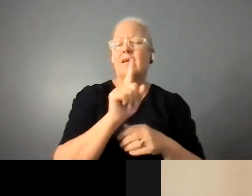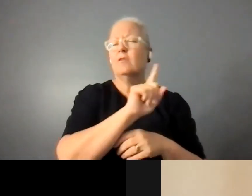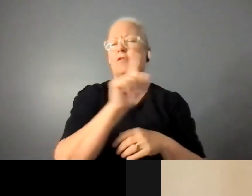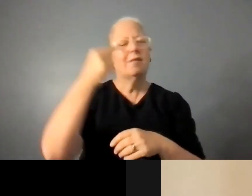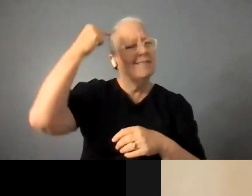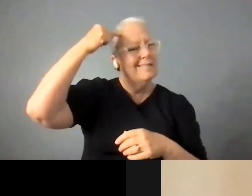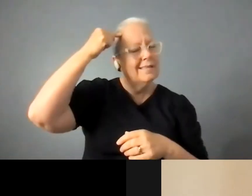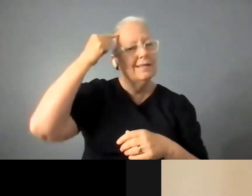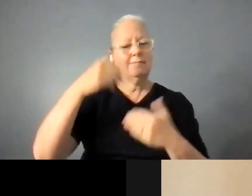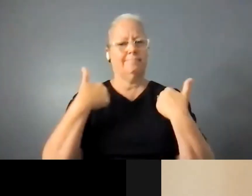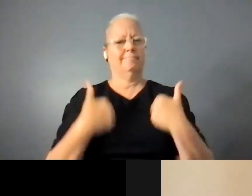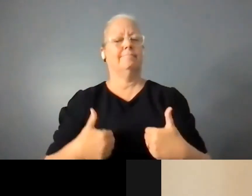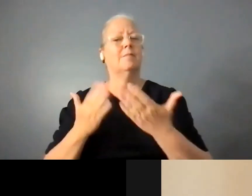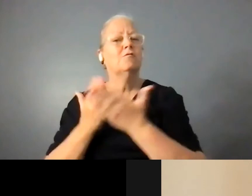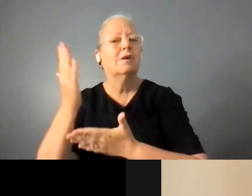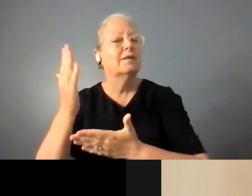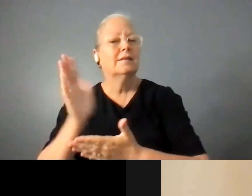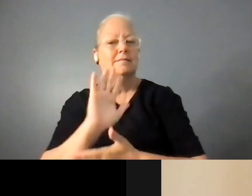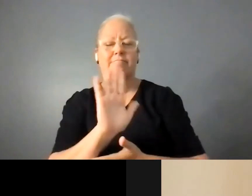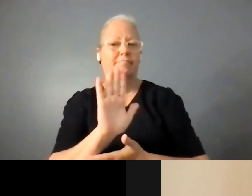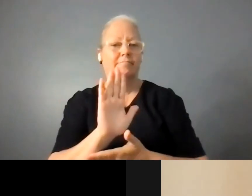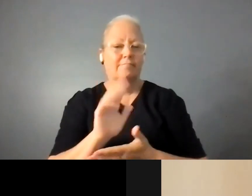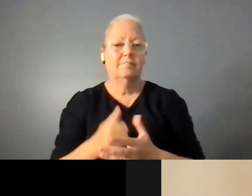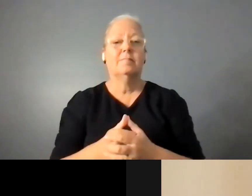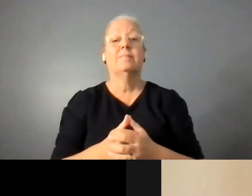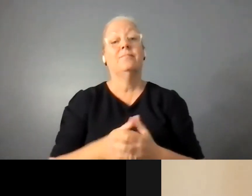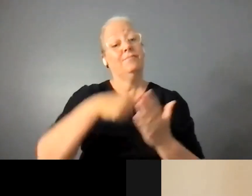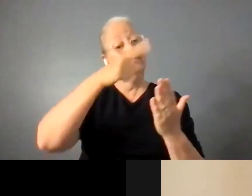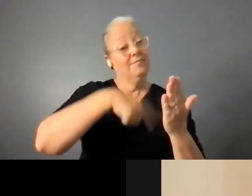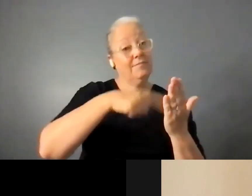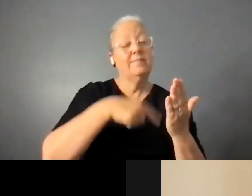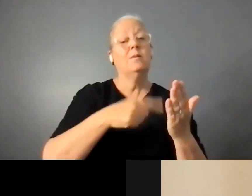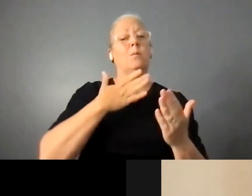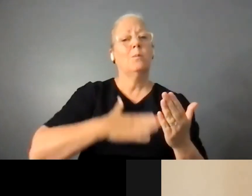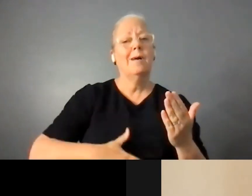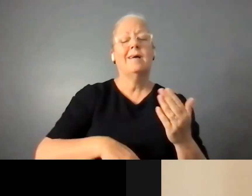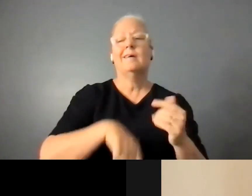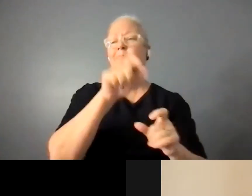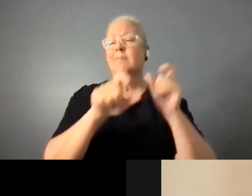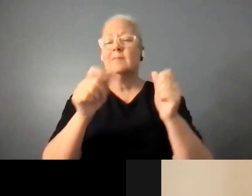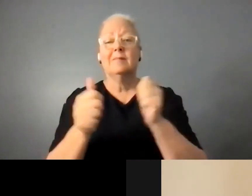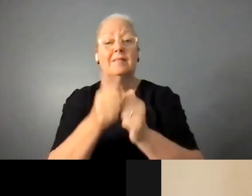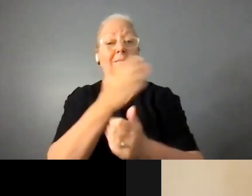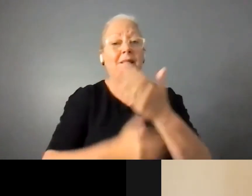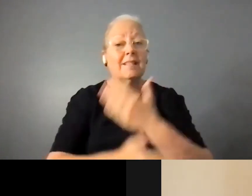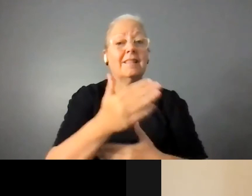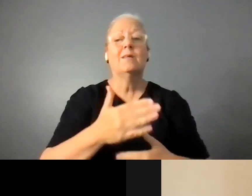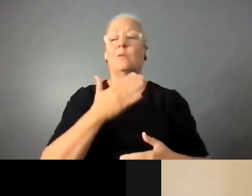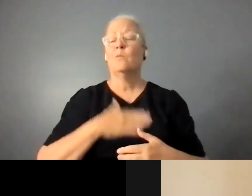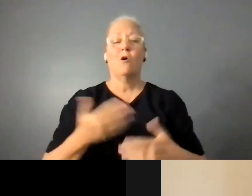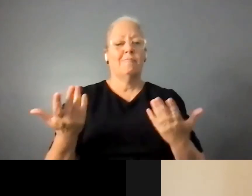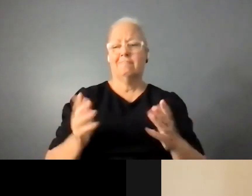initiatives, these laws initiatives is also to attend people with disabilities in order to create spaces, but